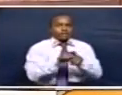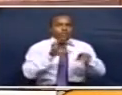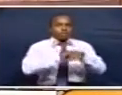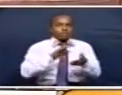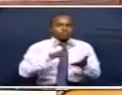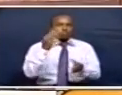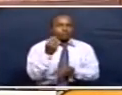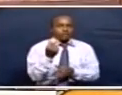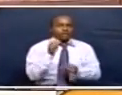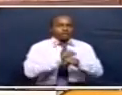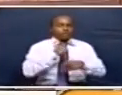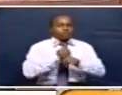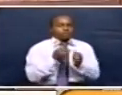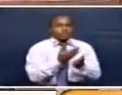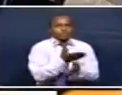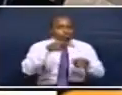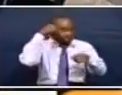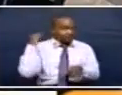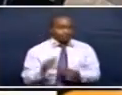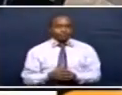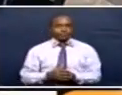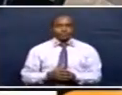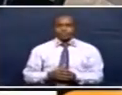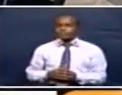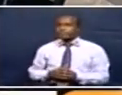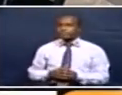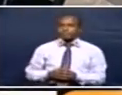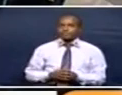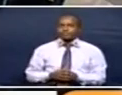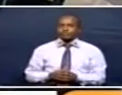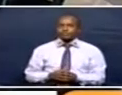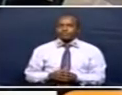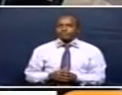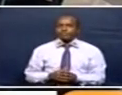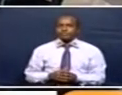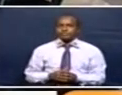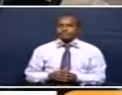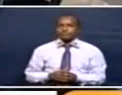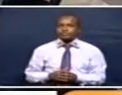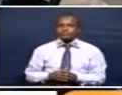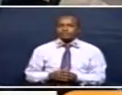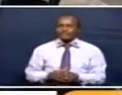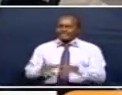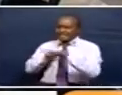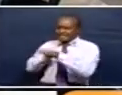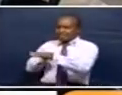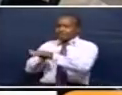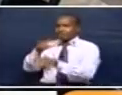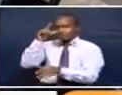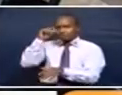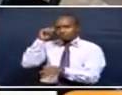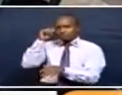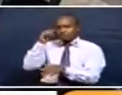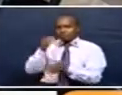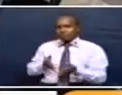we can actually tarmac those roads. Okay. The traffic, by the way, on Mombasa Road, off Machakos